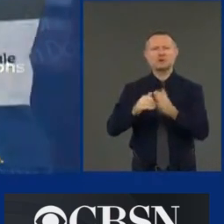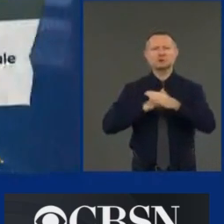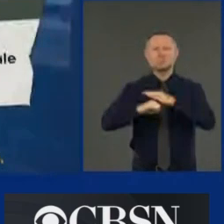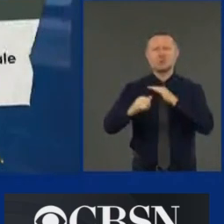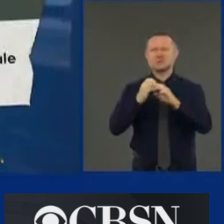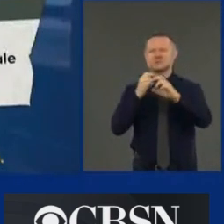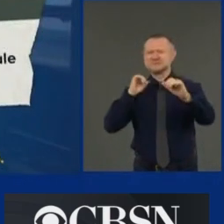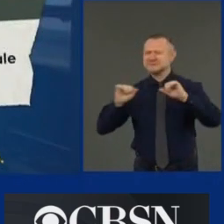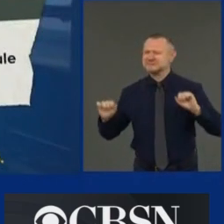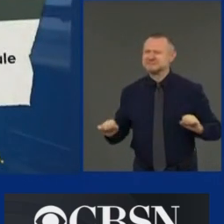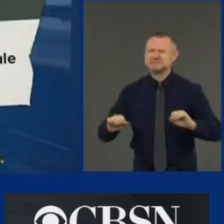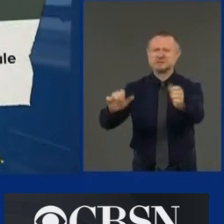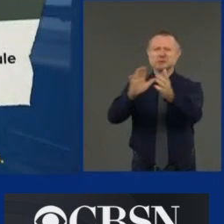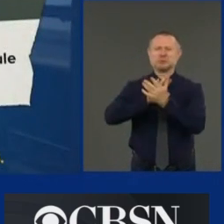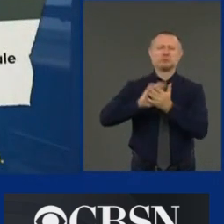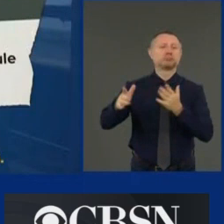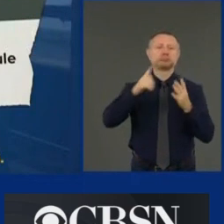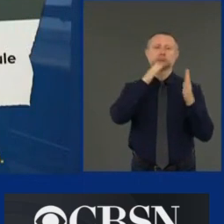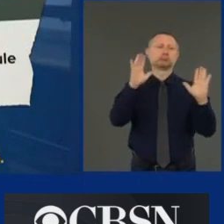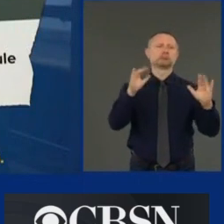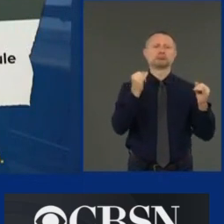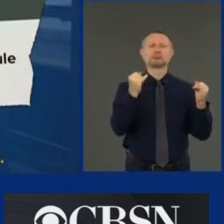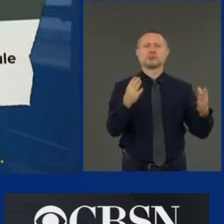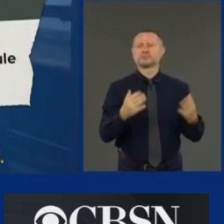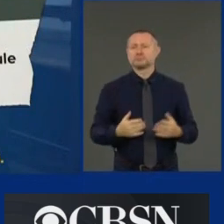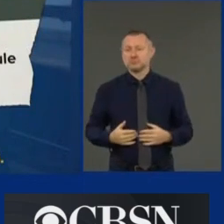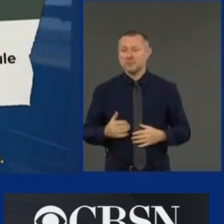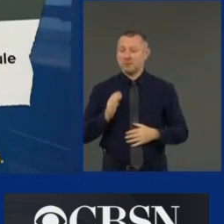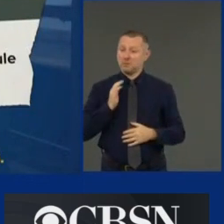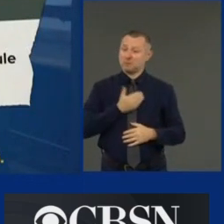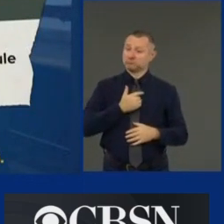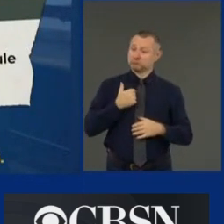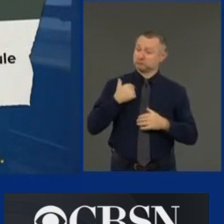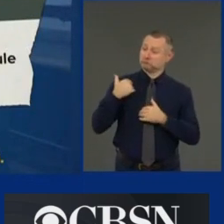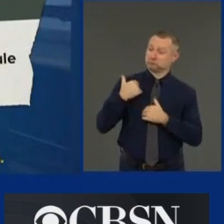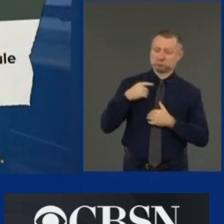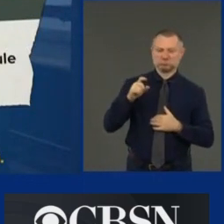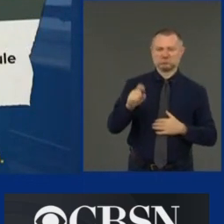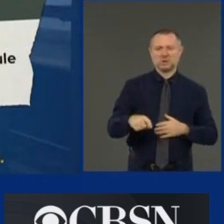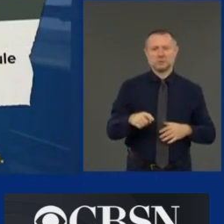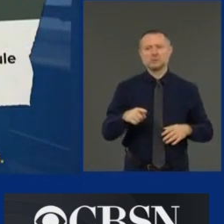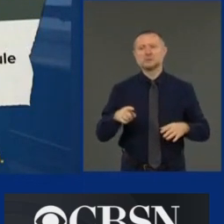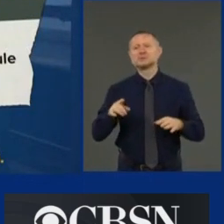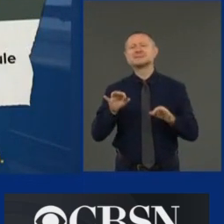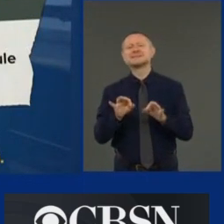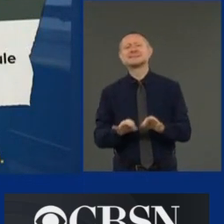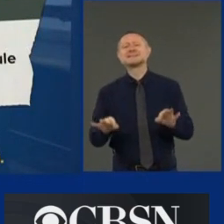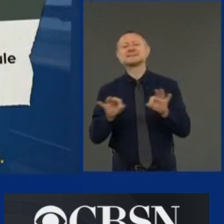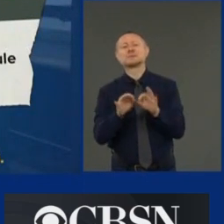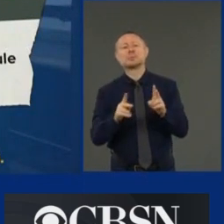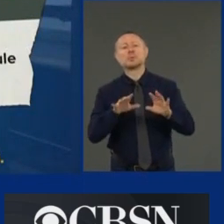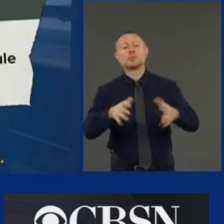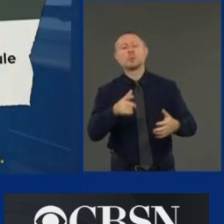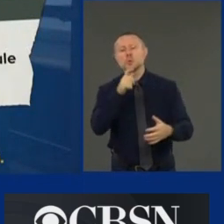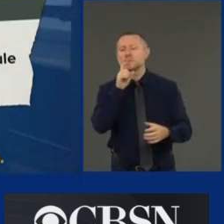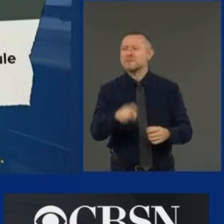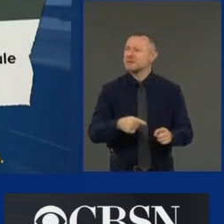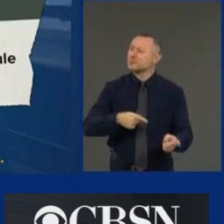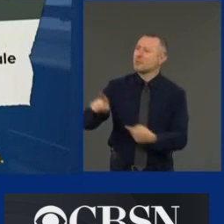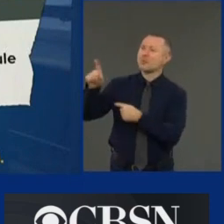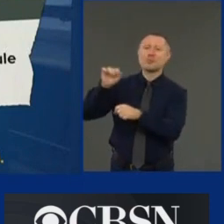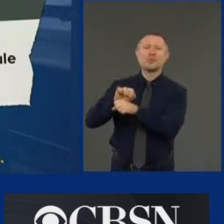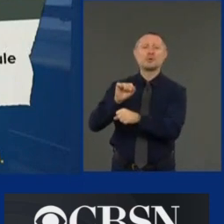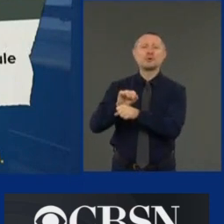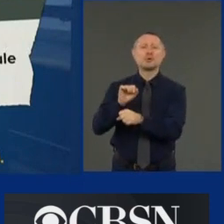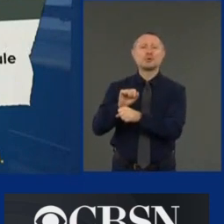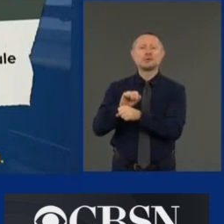fantastic, and it was our responsibility to make sure the essential workers could get to work and could get to work safely, right?